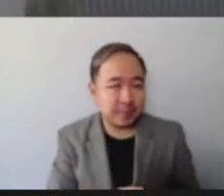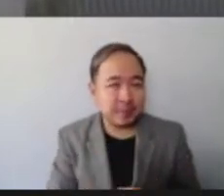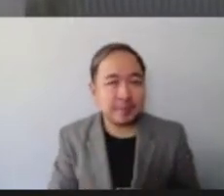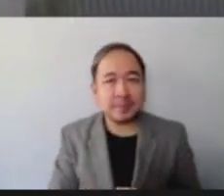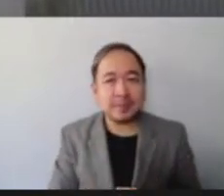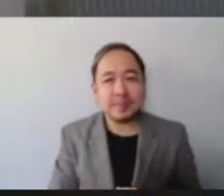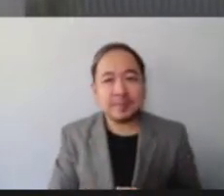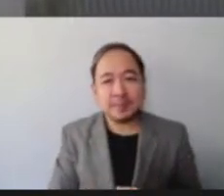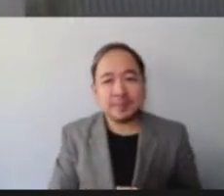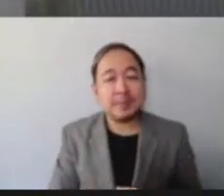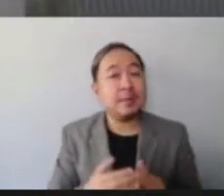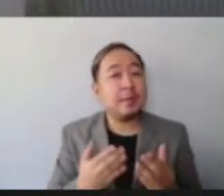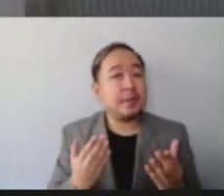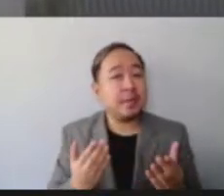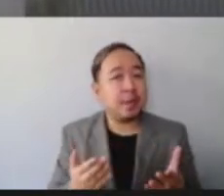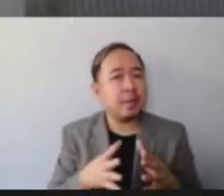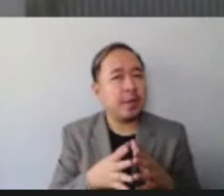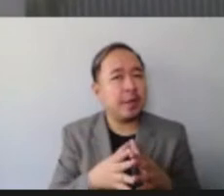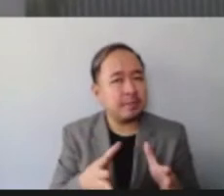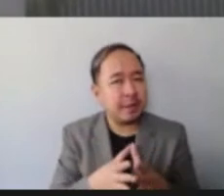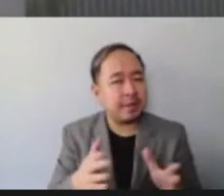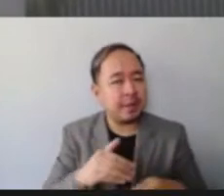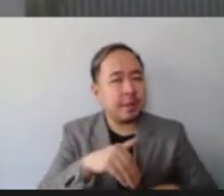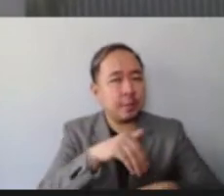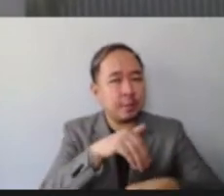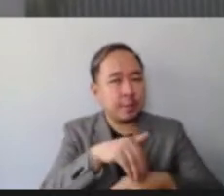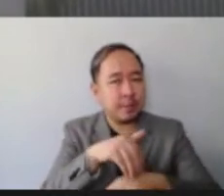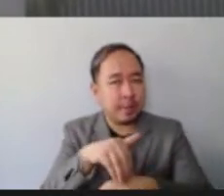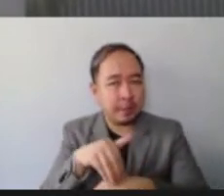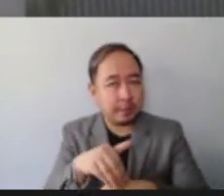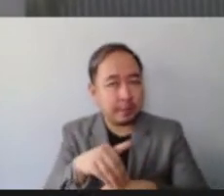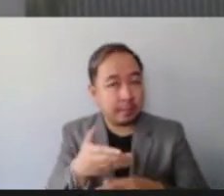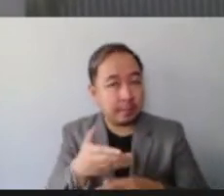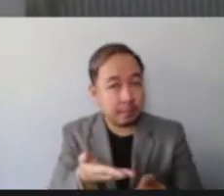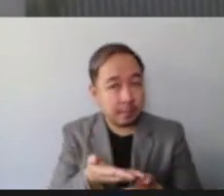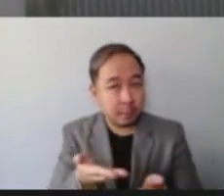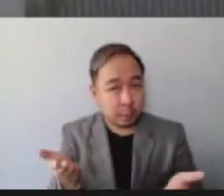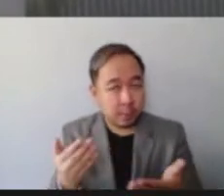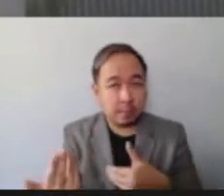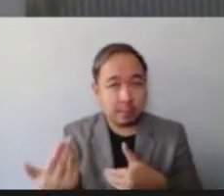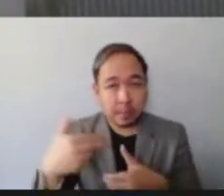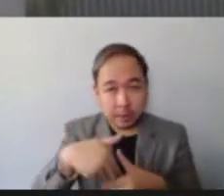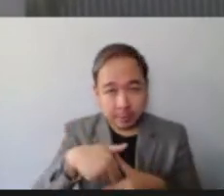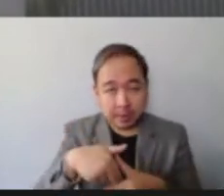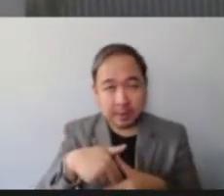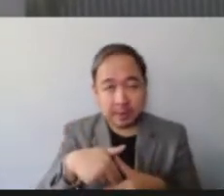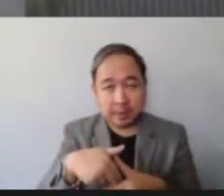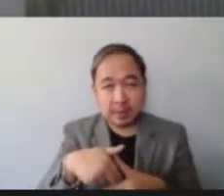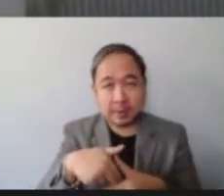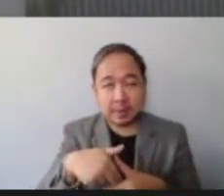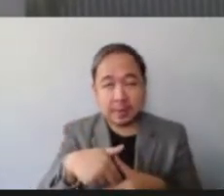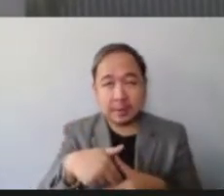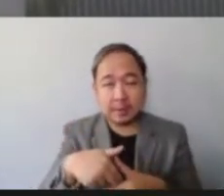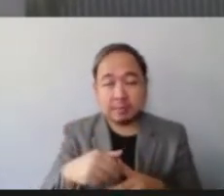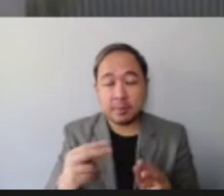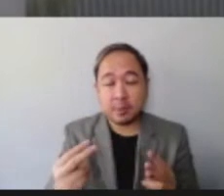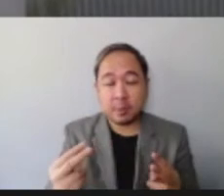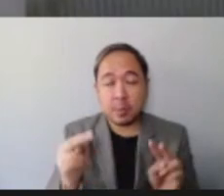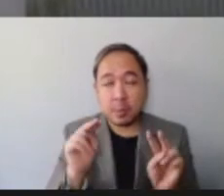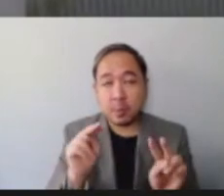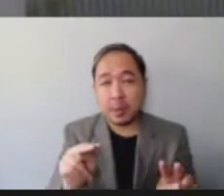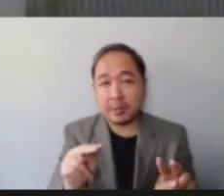now provide some quick reminder for delegate participants joining us via the